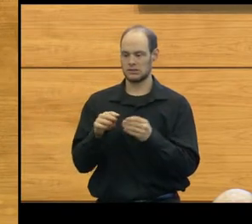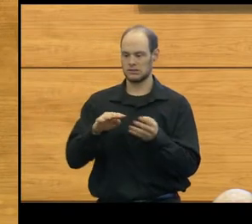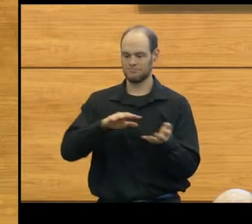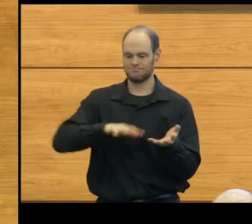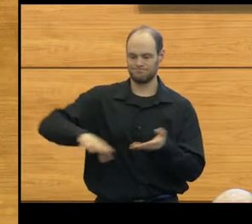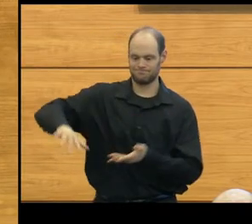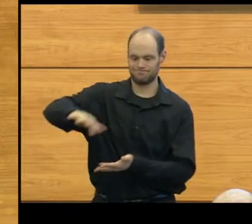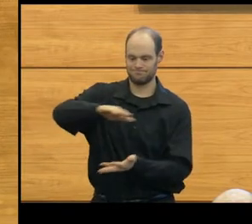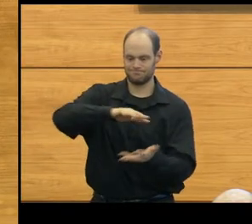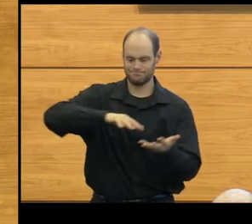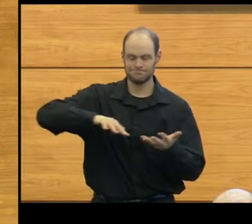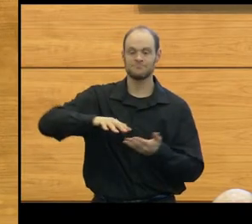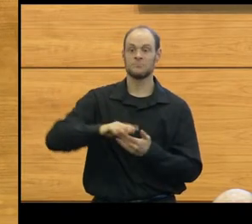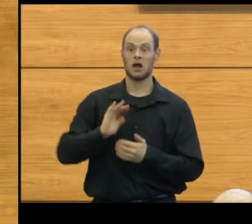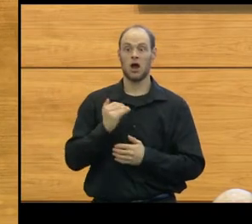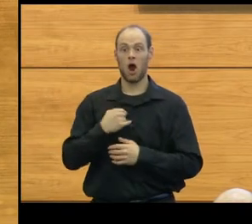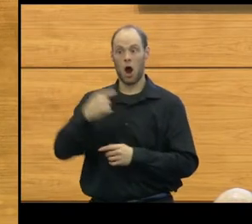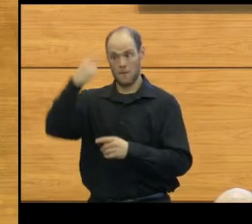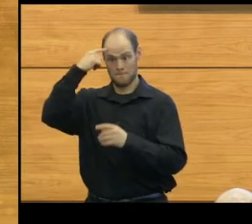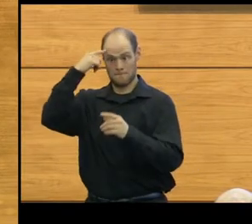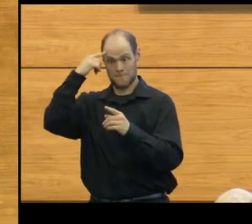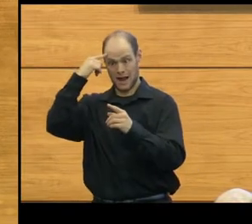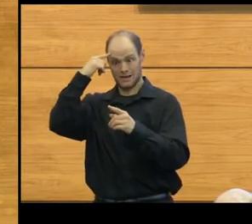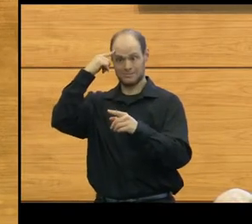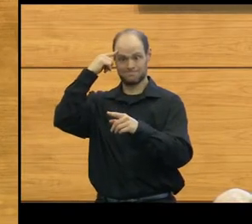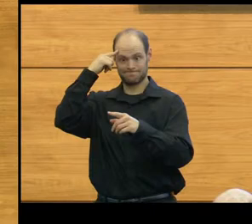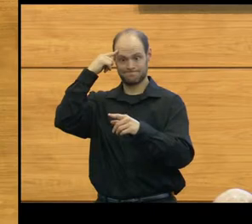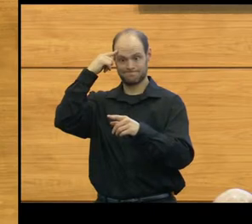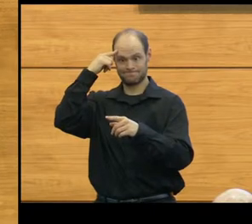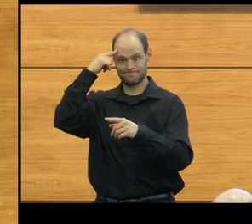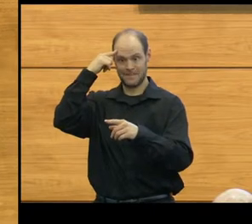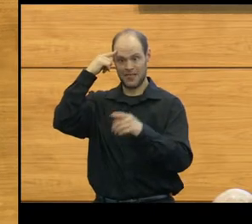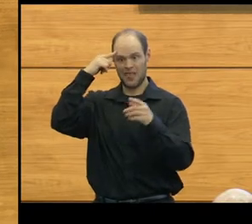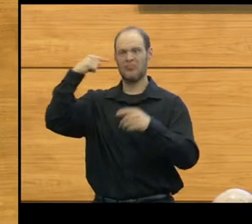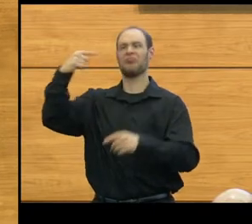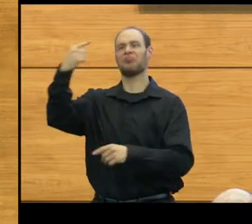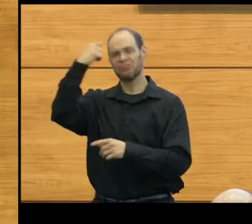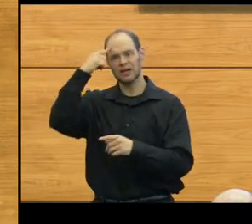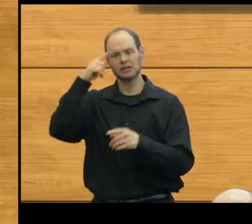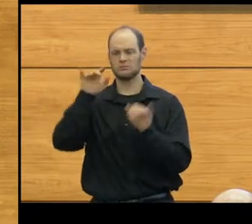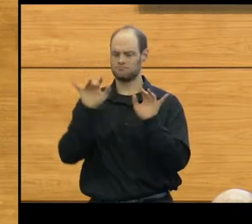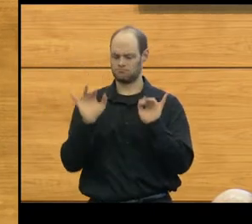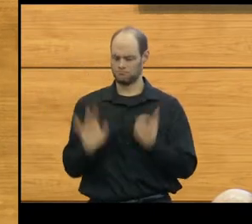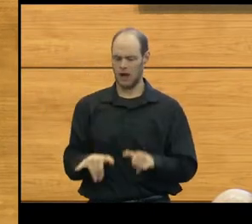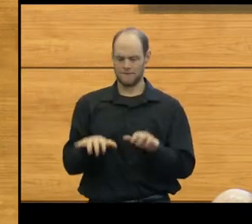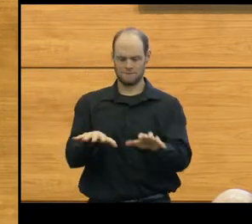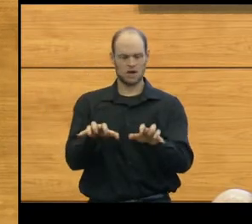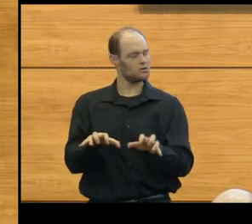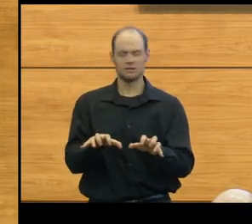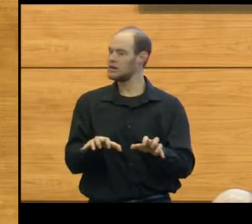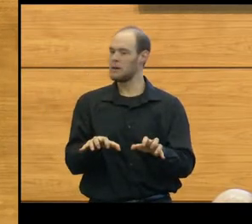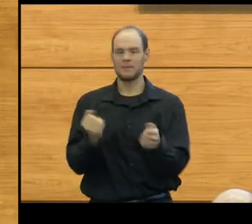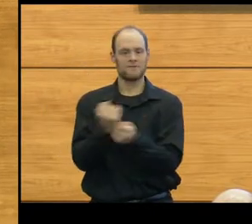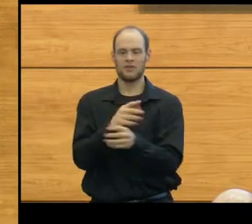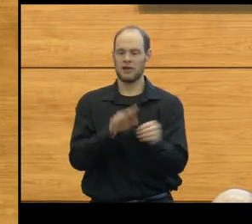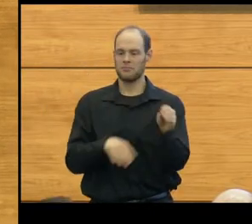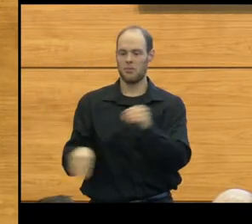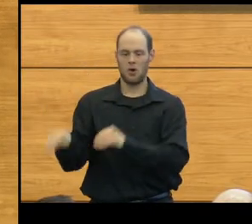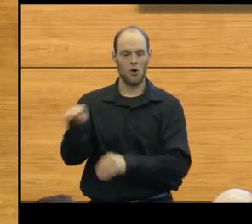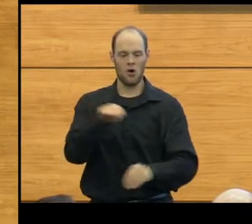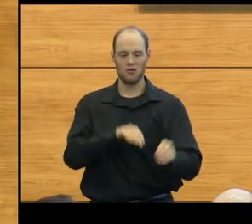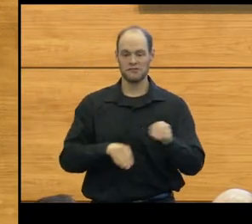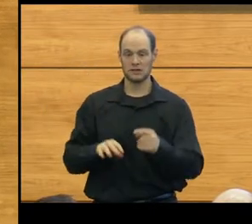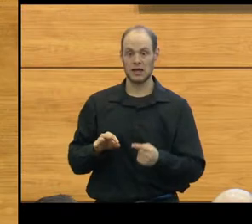areas, our mindset focuses on it as a stagnant process, but it's not. It's very dynamic.